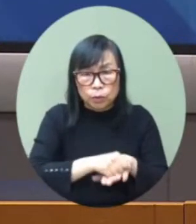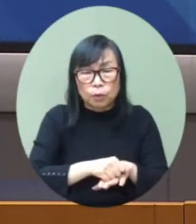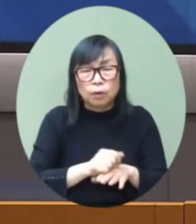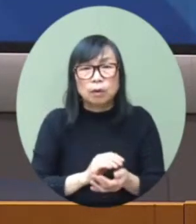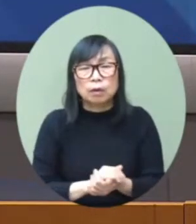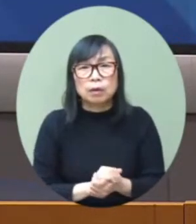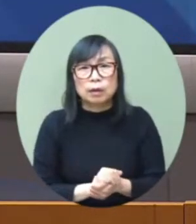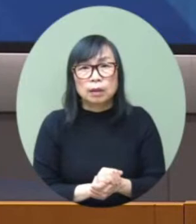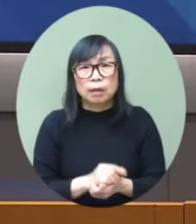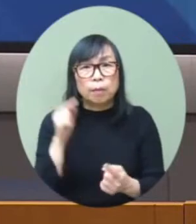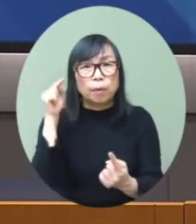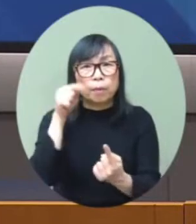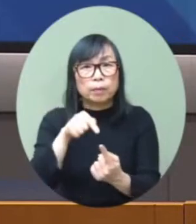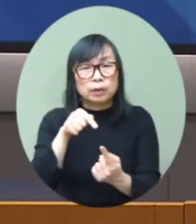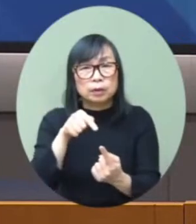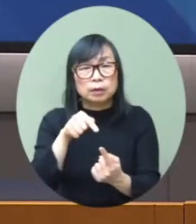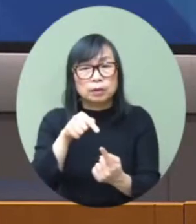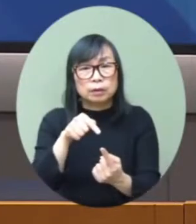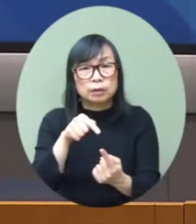facilitate